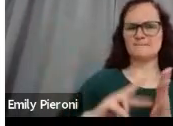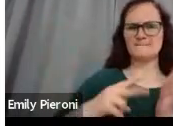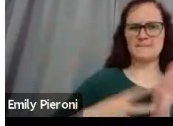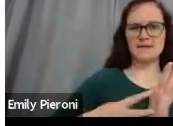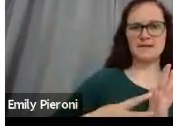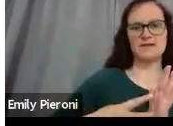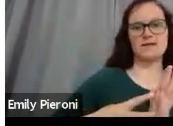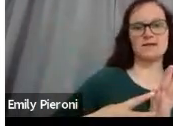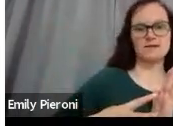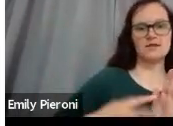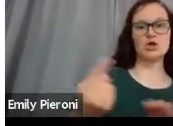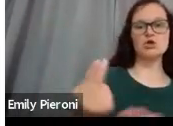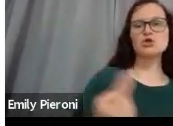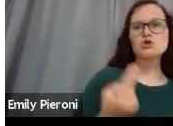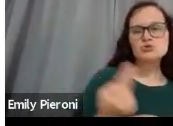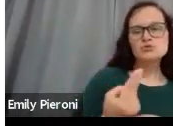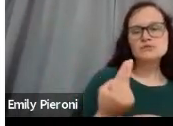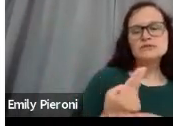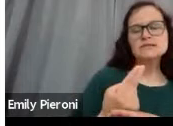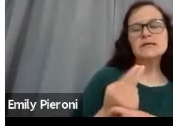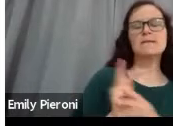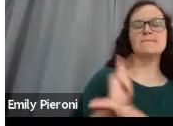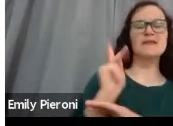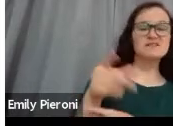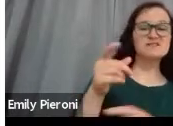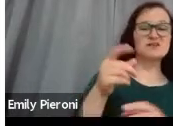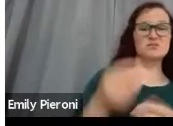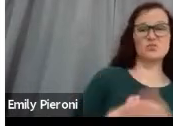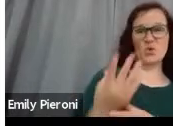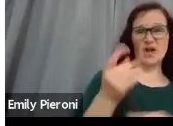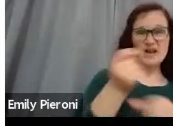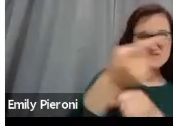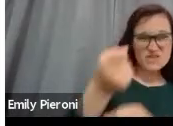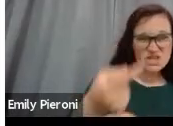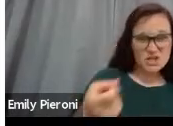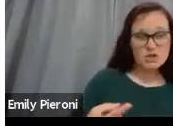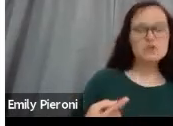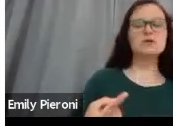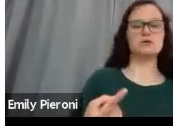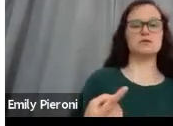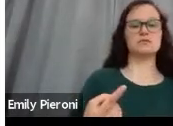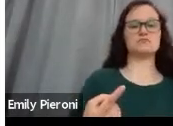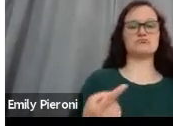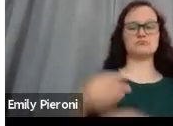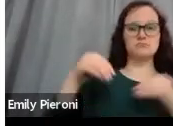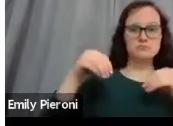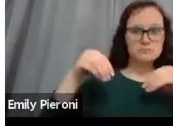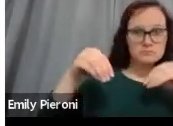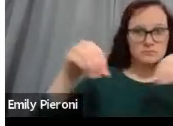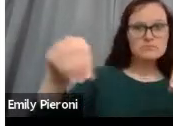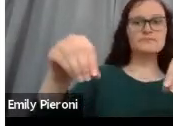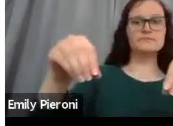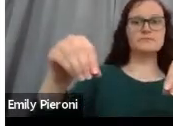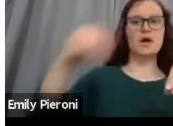perennial trees, shrubs on the agricultural landscape purposefully,